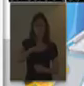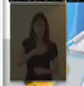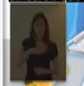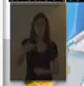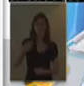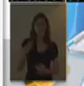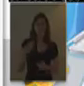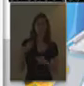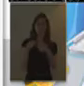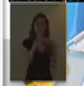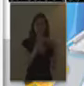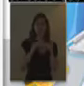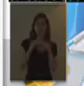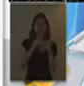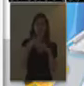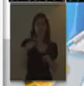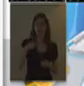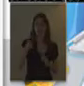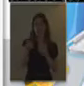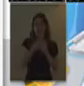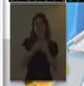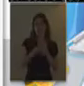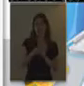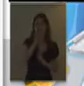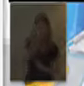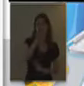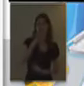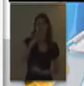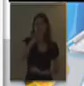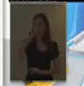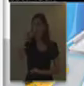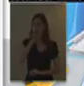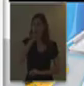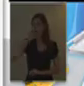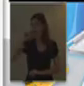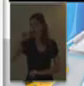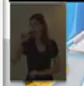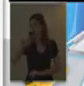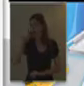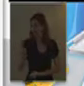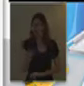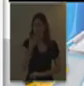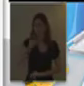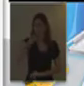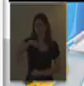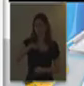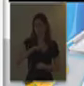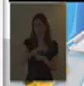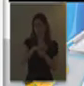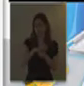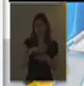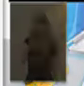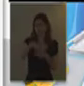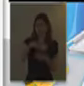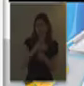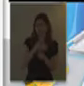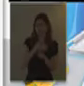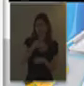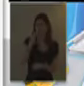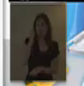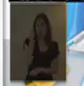about standardization, WACA guidelines, the AAA, AAA, for all those people that know about that, well, you'll know what I'm talking